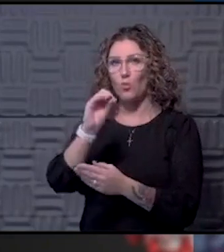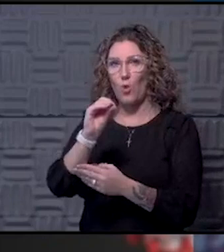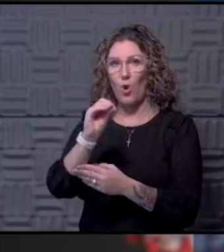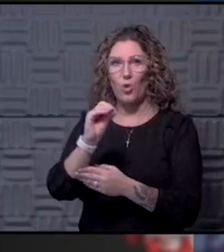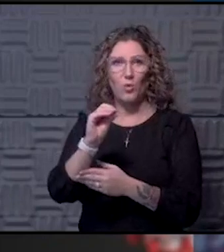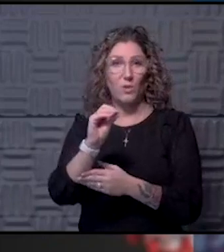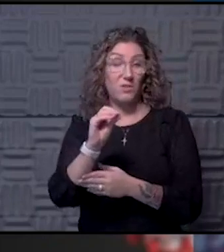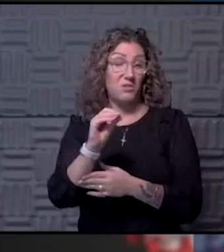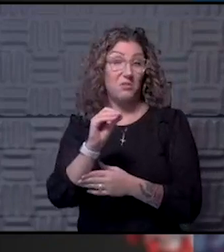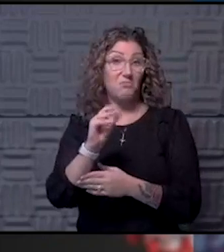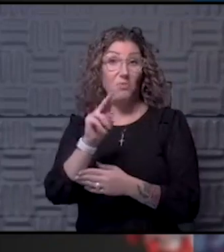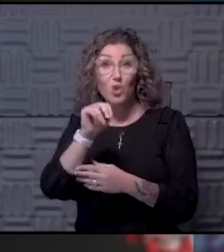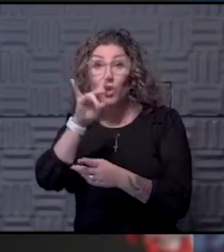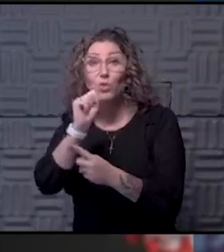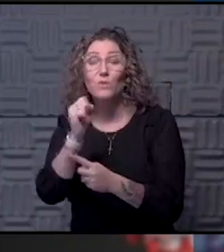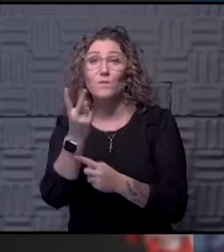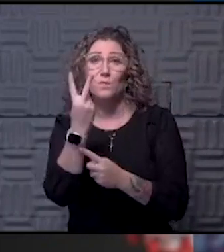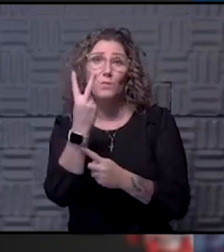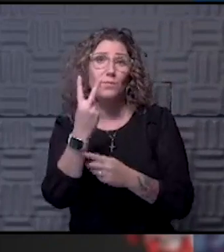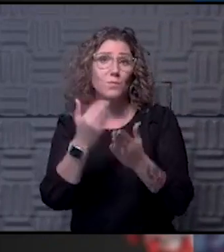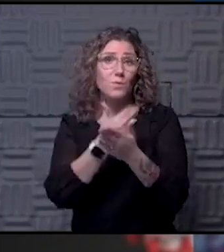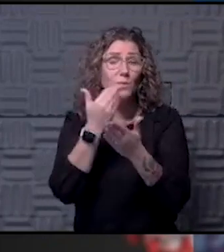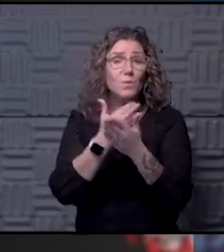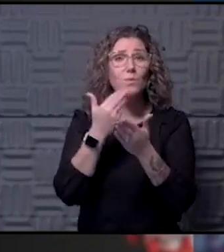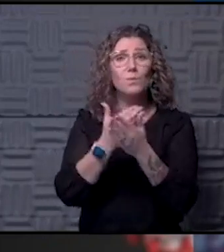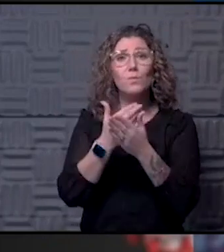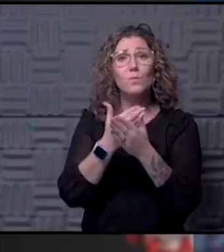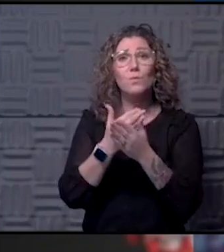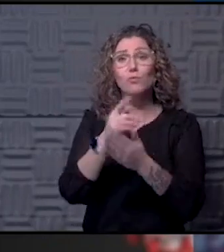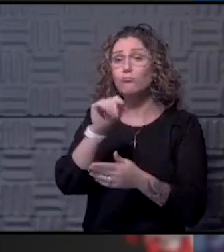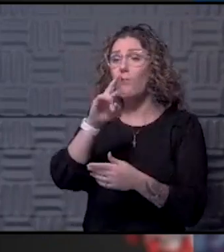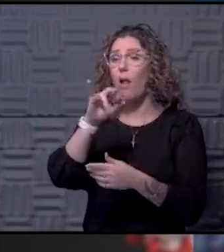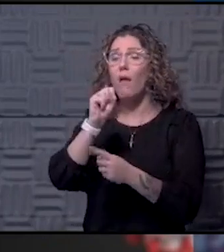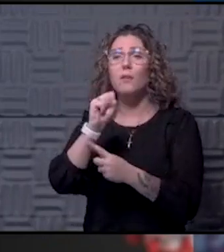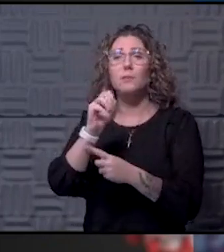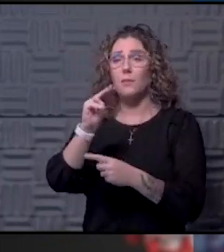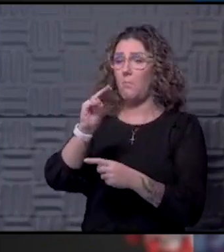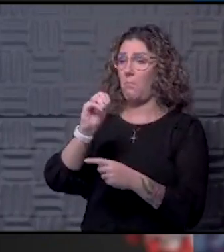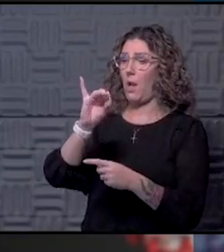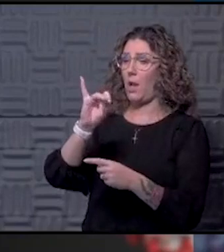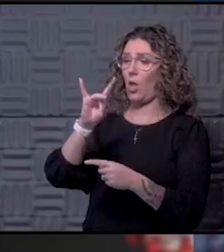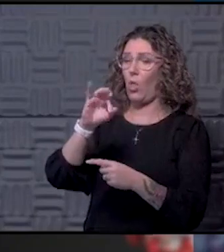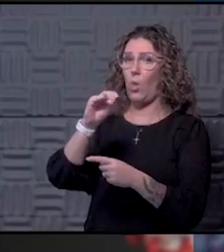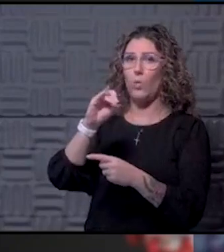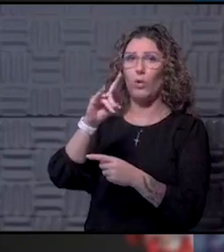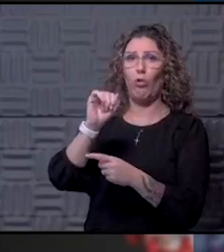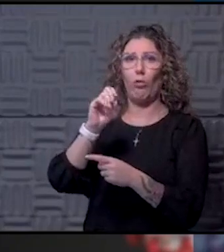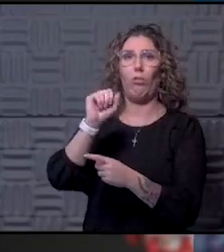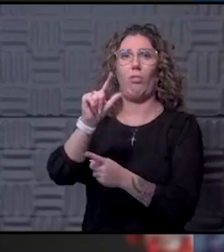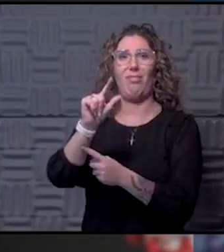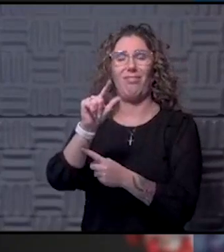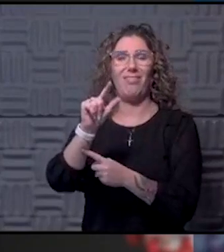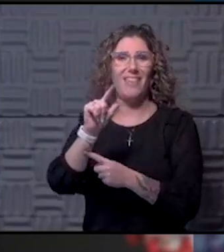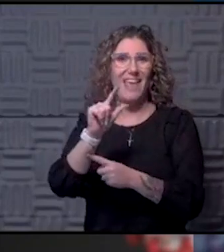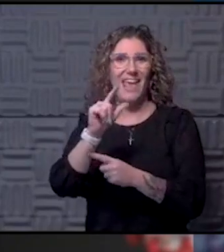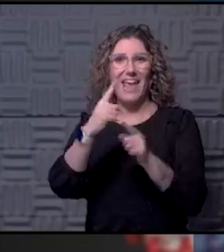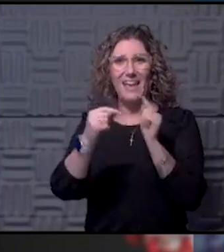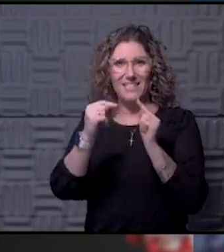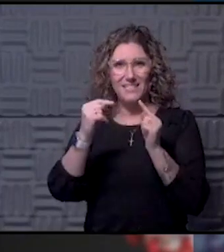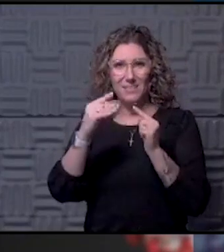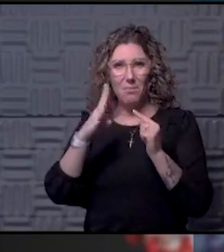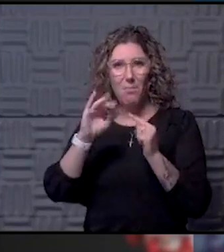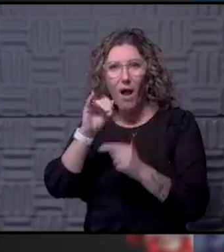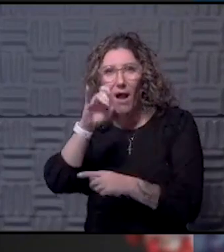2 new trials around monoclonal antibody therapies. He's enrolling patients currently and will share